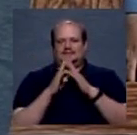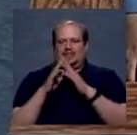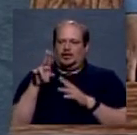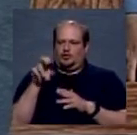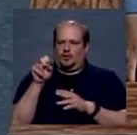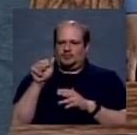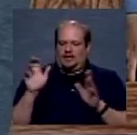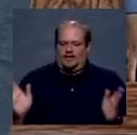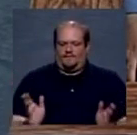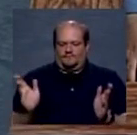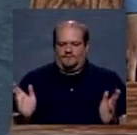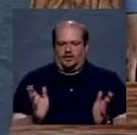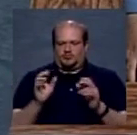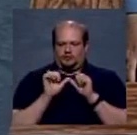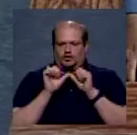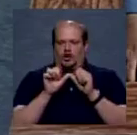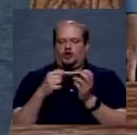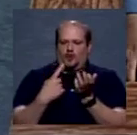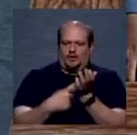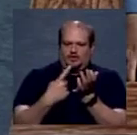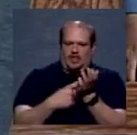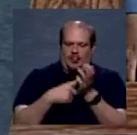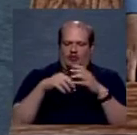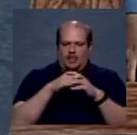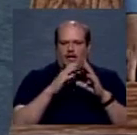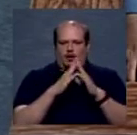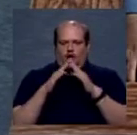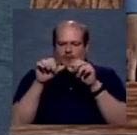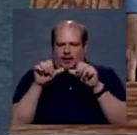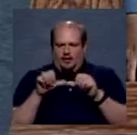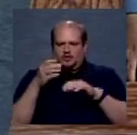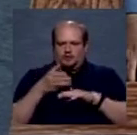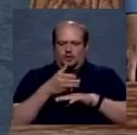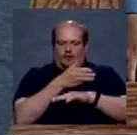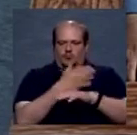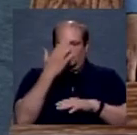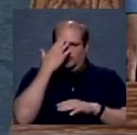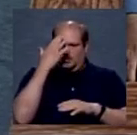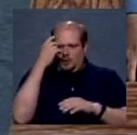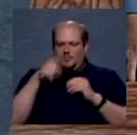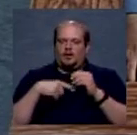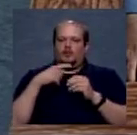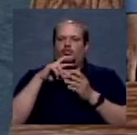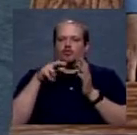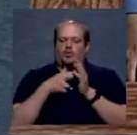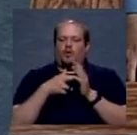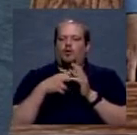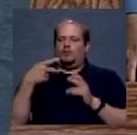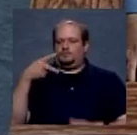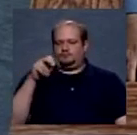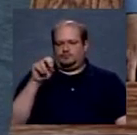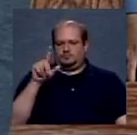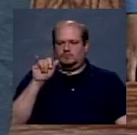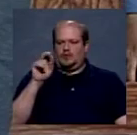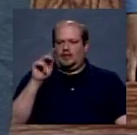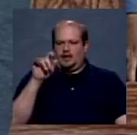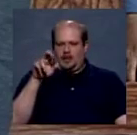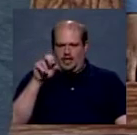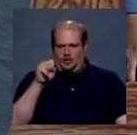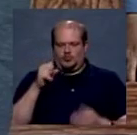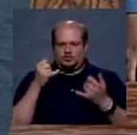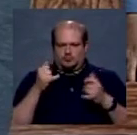fosters ongoing dialogue in urban areas to raise awareness of the role pollinators play in sustaining 3/4